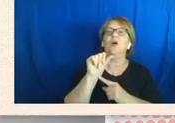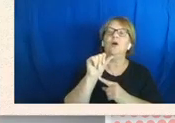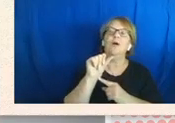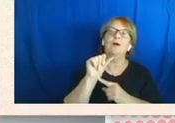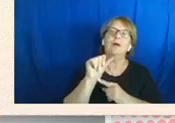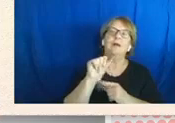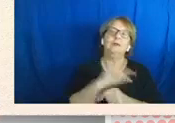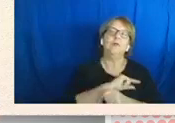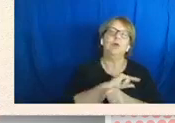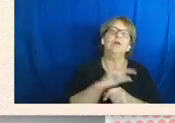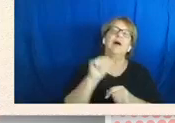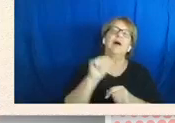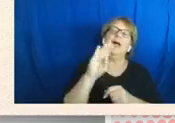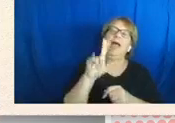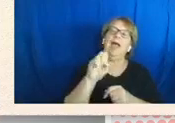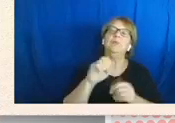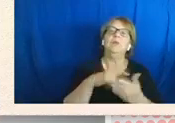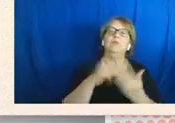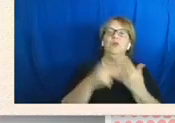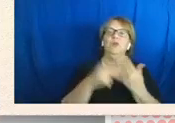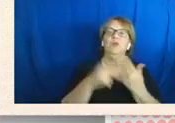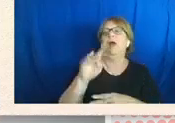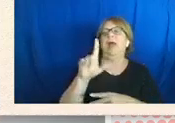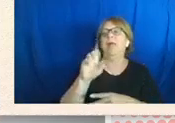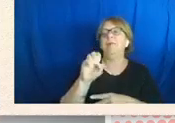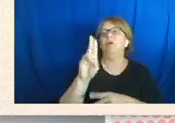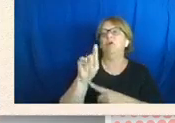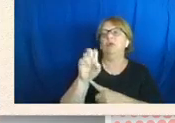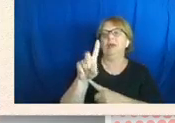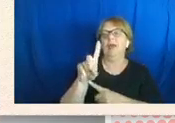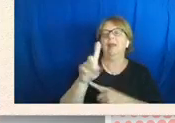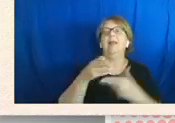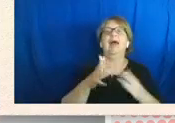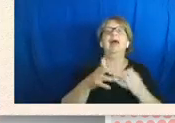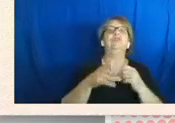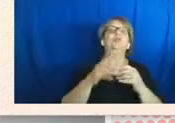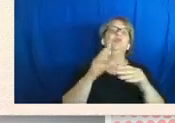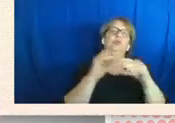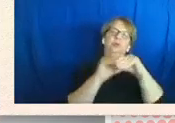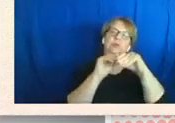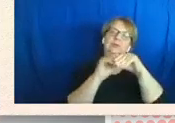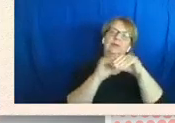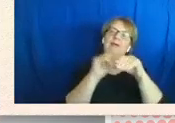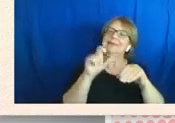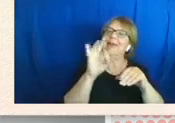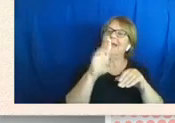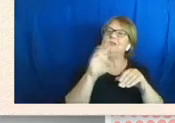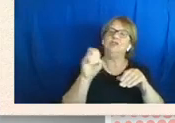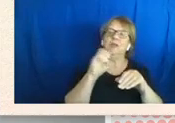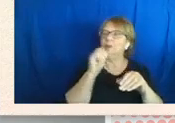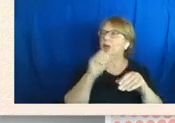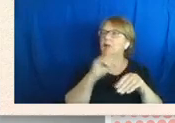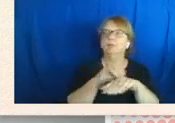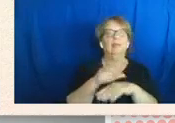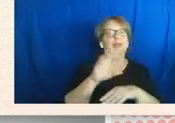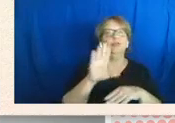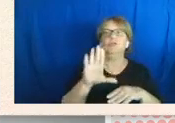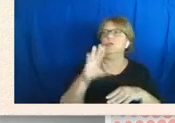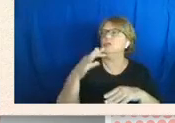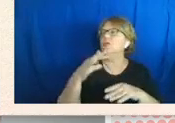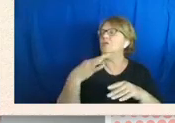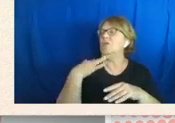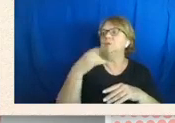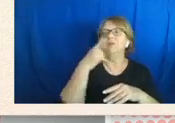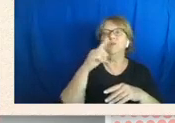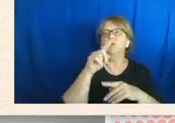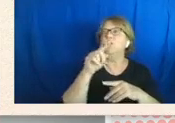ABLE program is called Able United and allows you to save tax-free without impacting eligibility for public benefits like SSI or